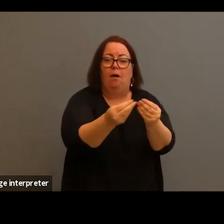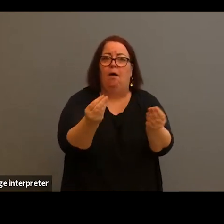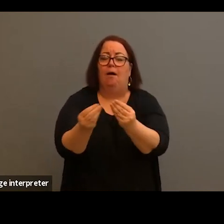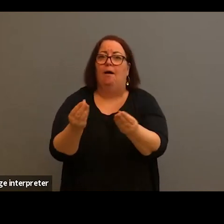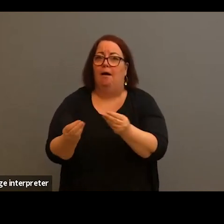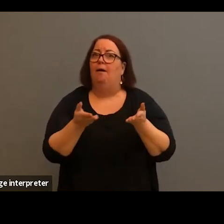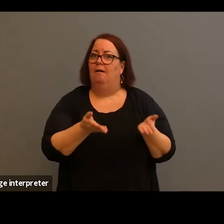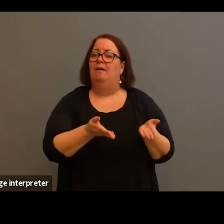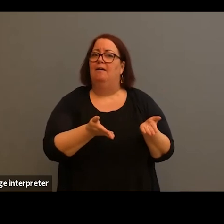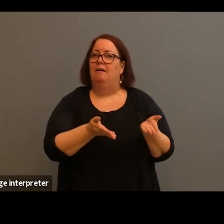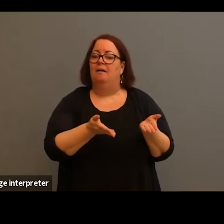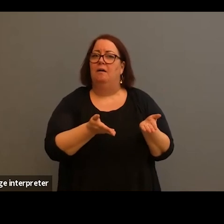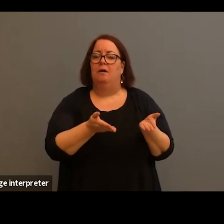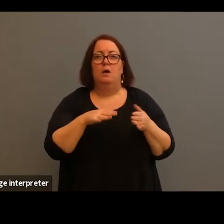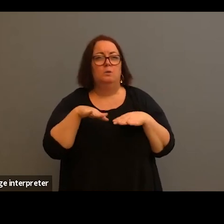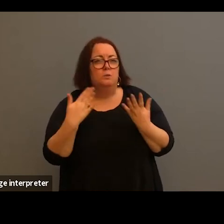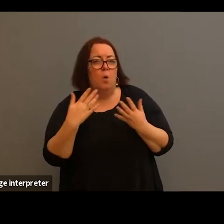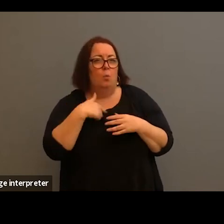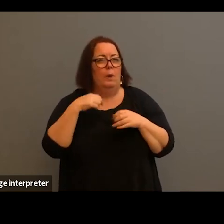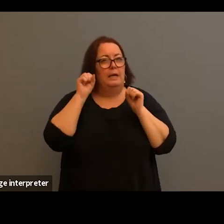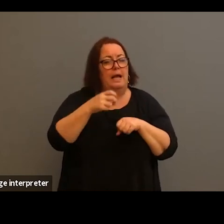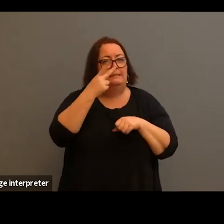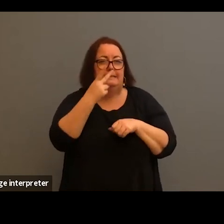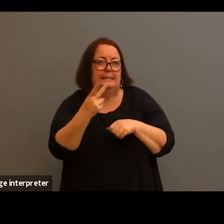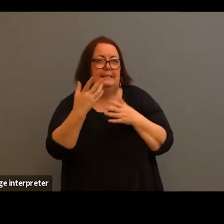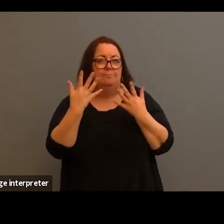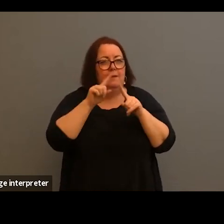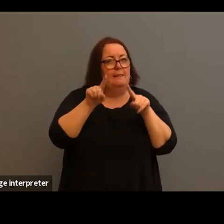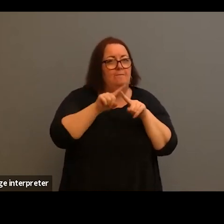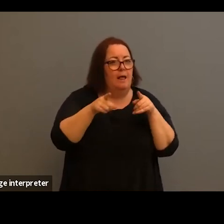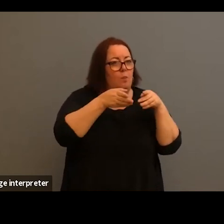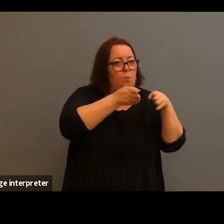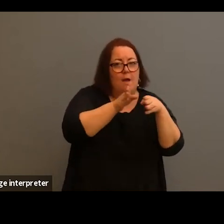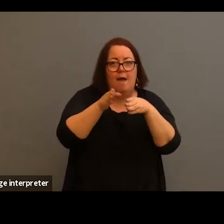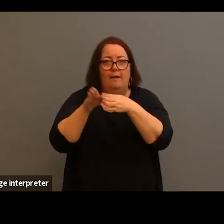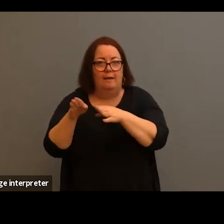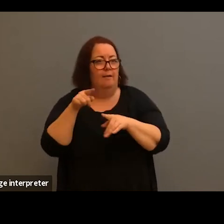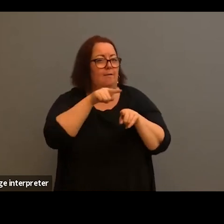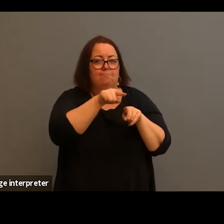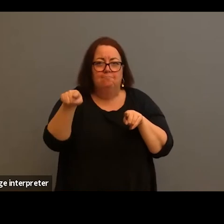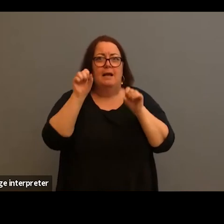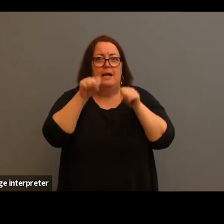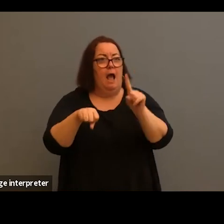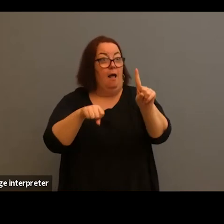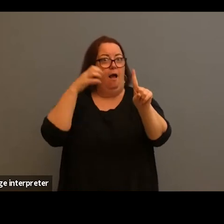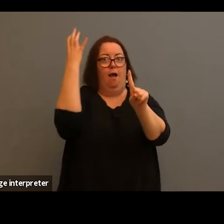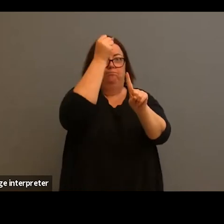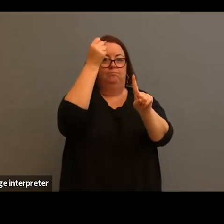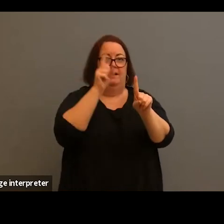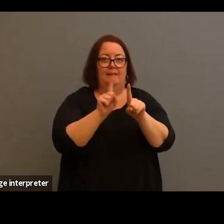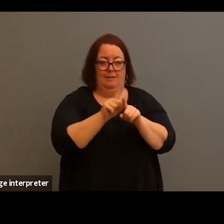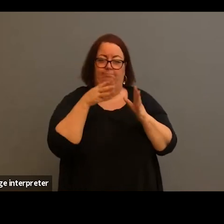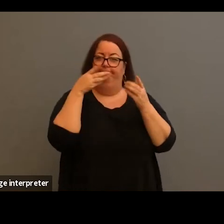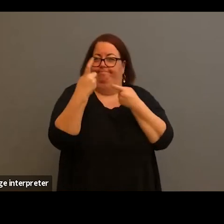goals where disability, particularly those goals where disability is explicitly mentioned. We're talking about